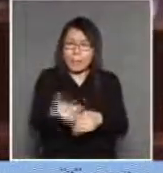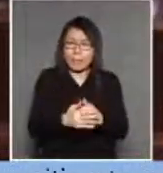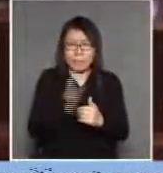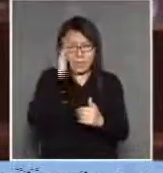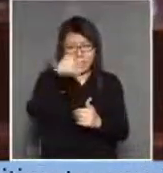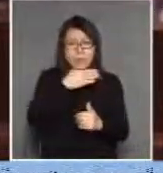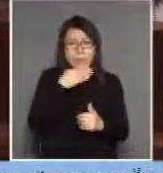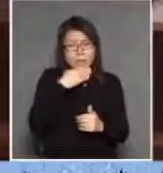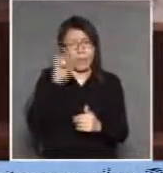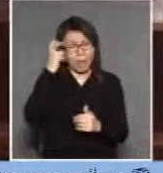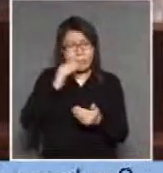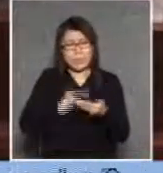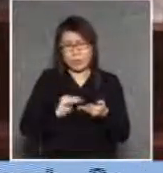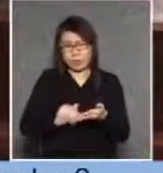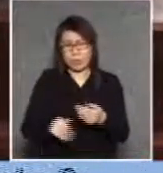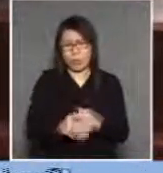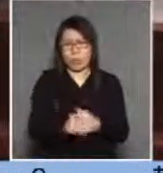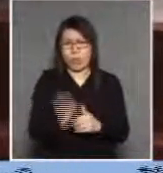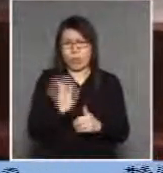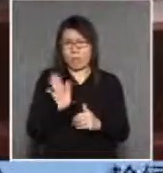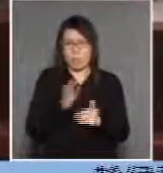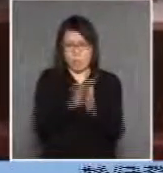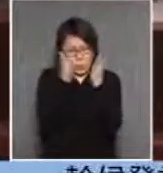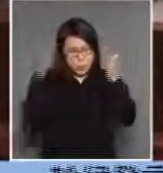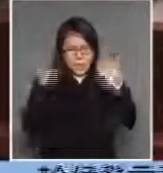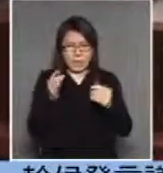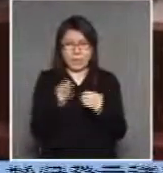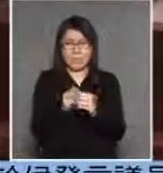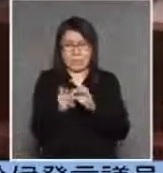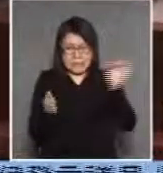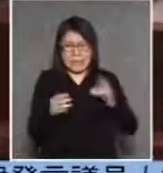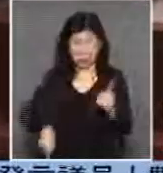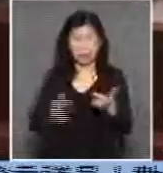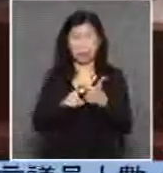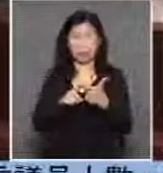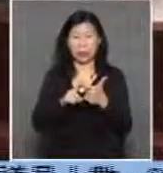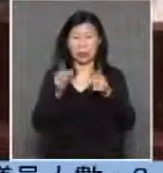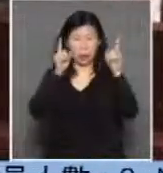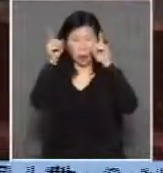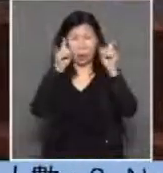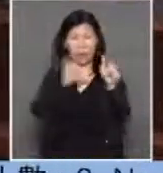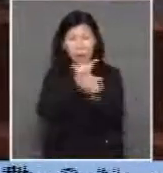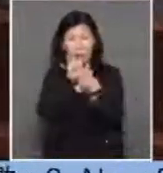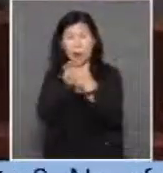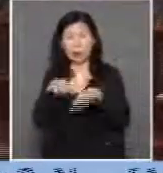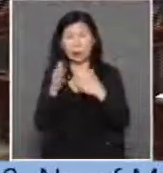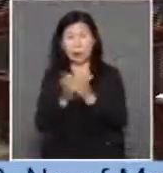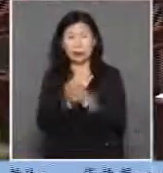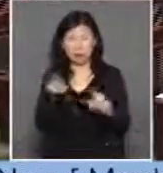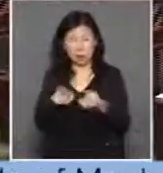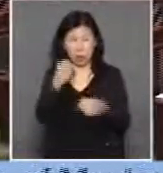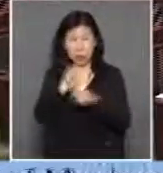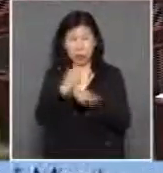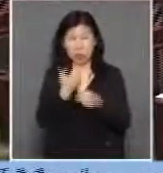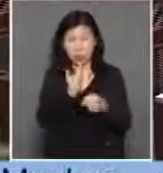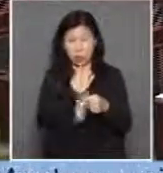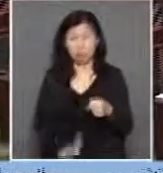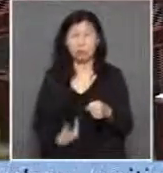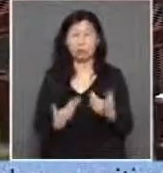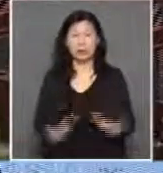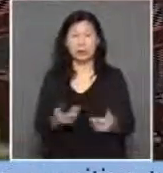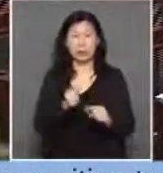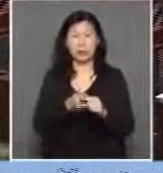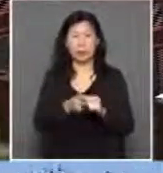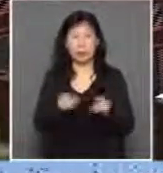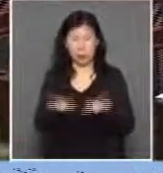have families. I hope you really think hard on this. Don't be misled by newspapers, magazines, and